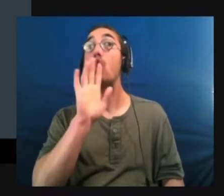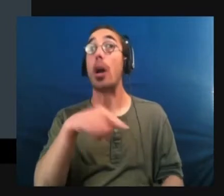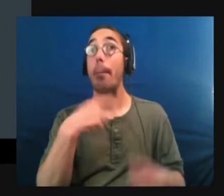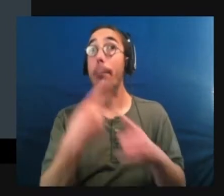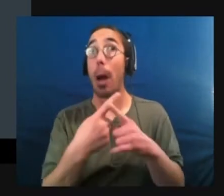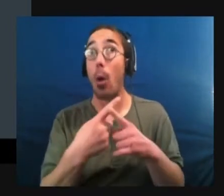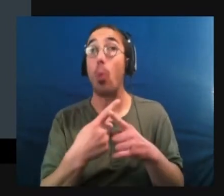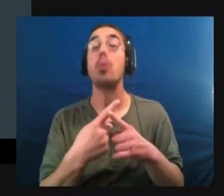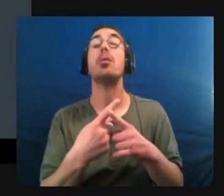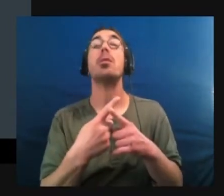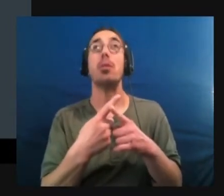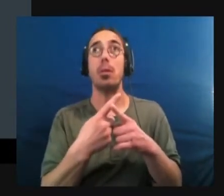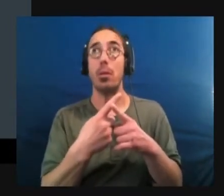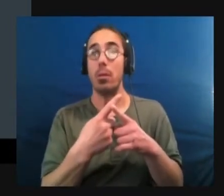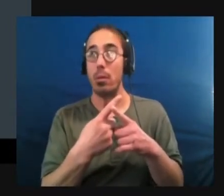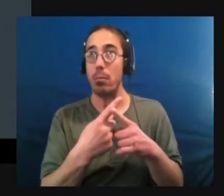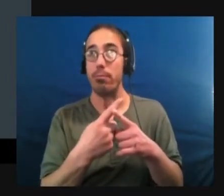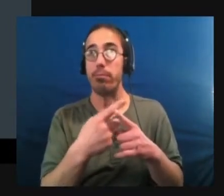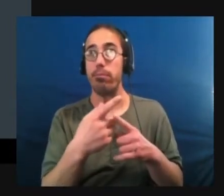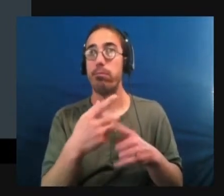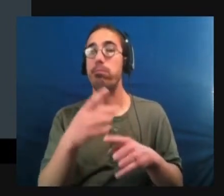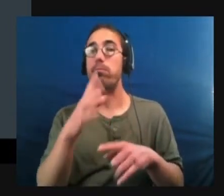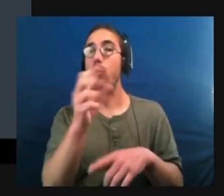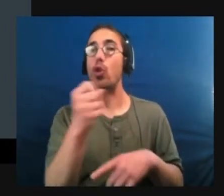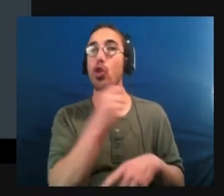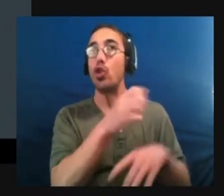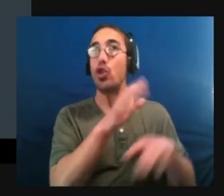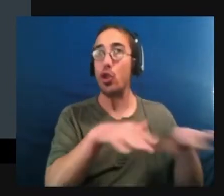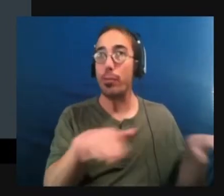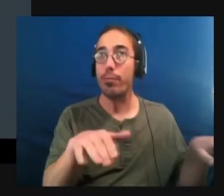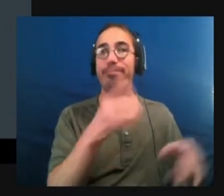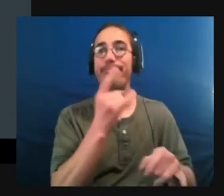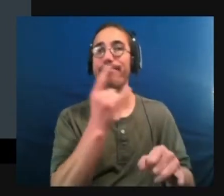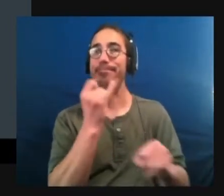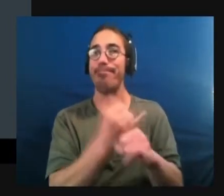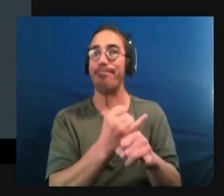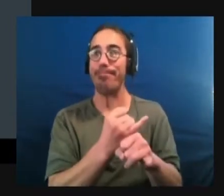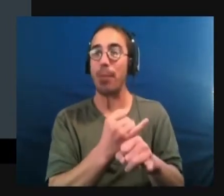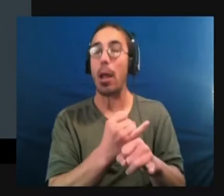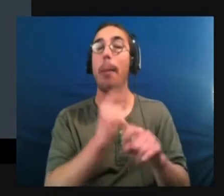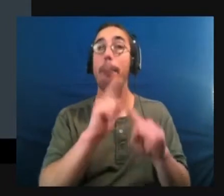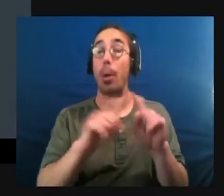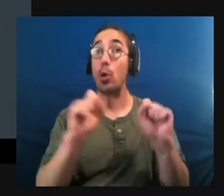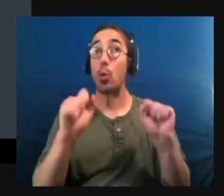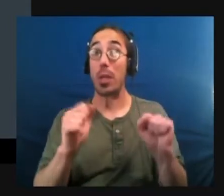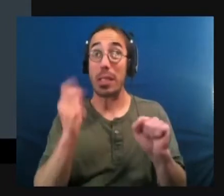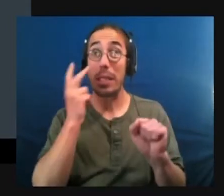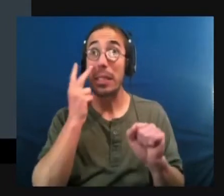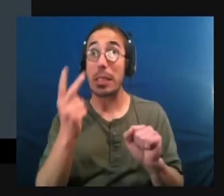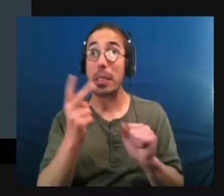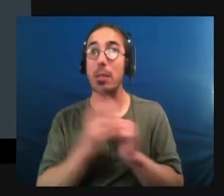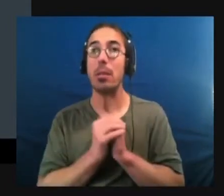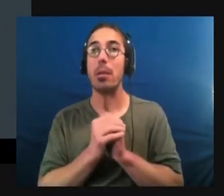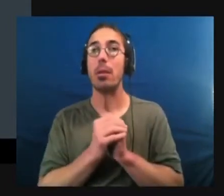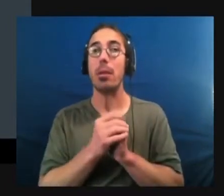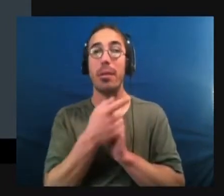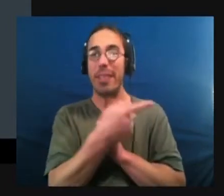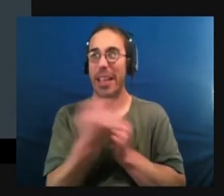being institutionalized. But you will see in the literature that they talk